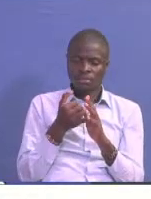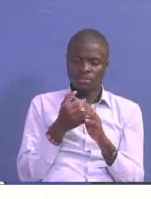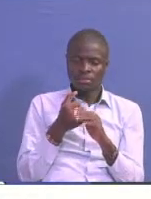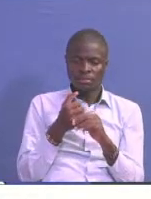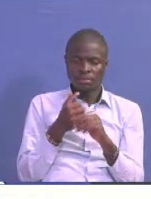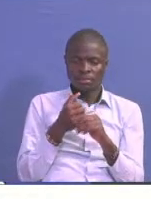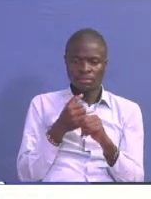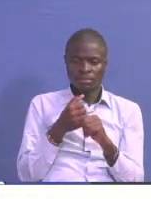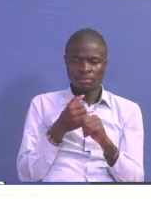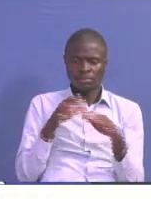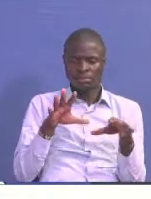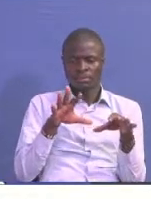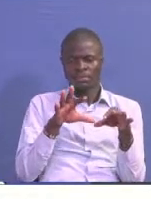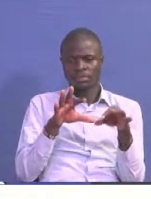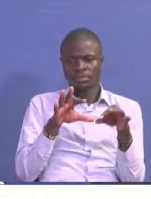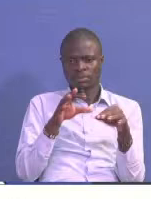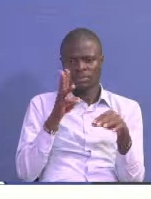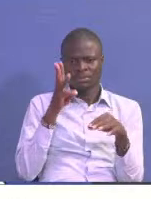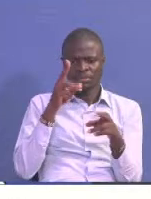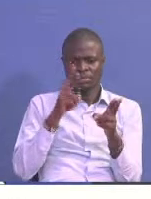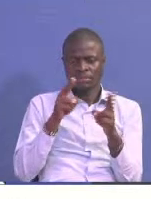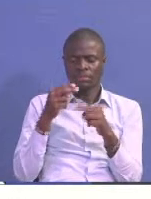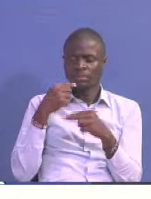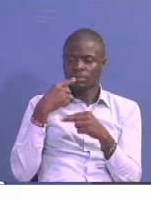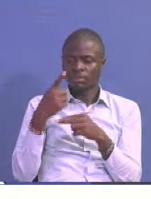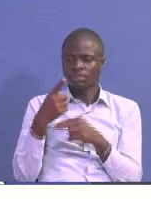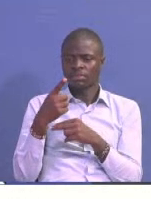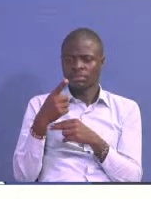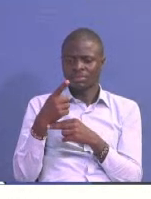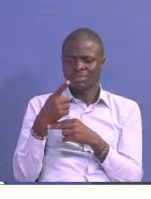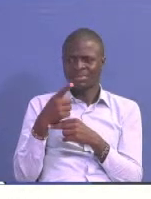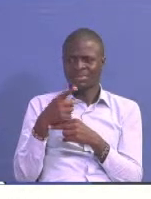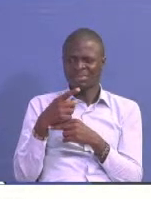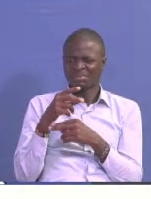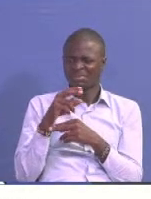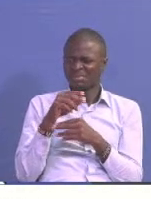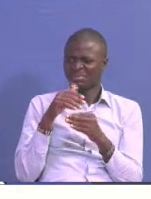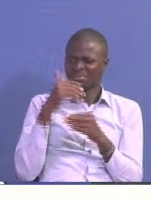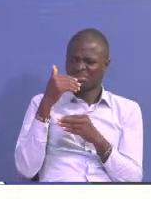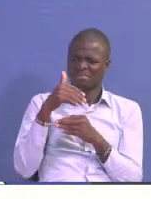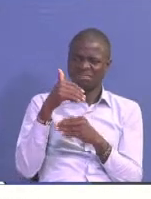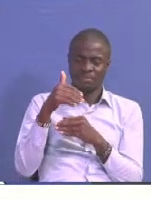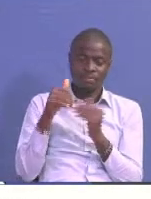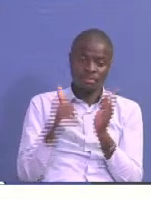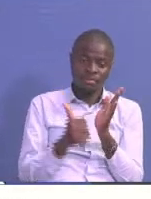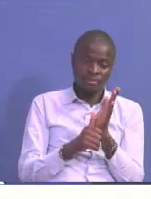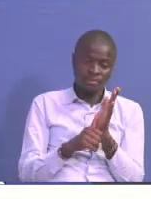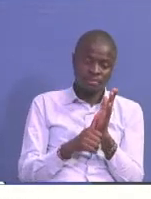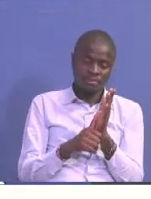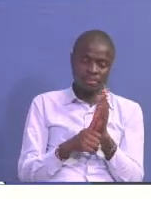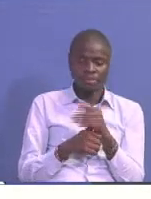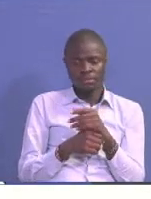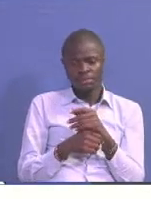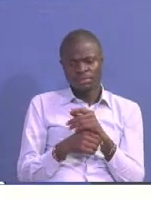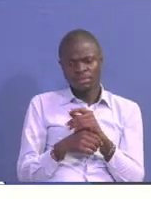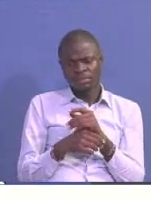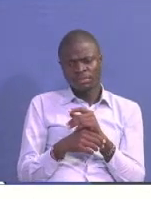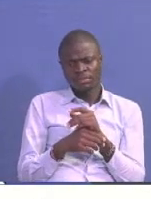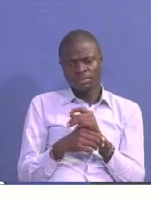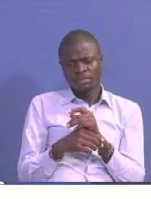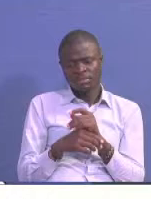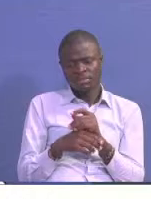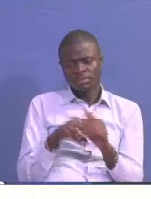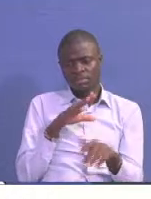Blockages, we normally say there are always challenges. We call them challenges.